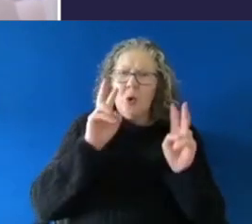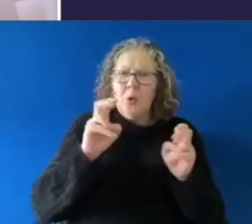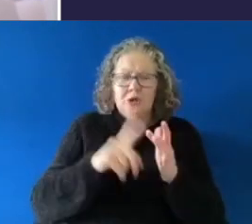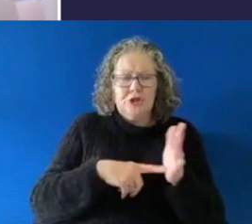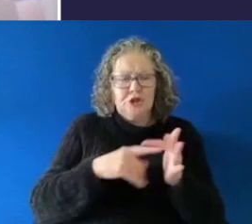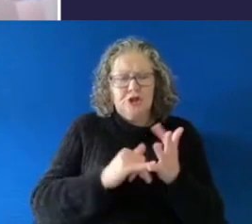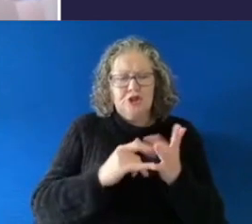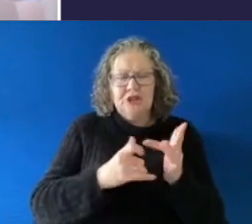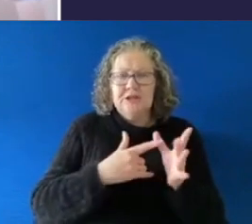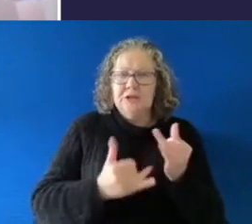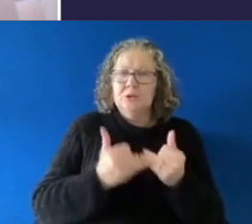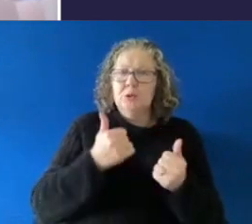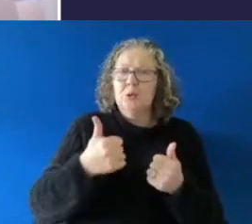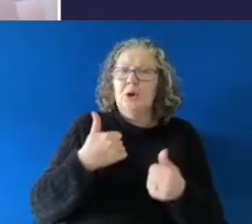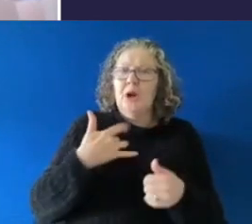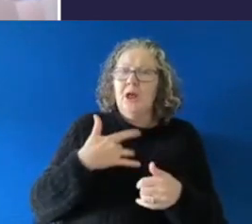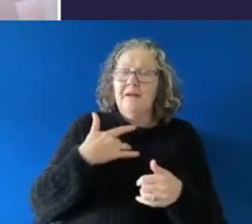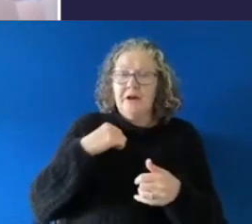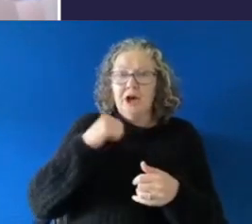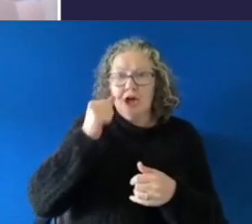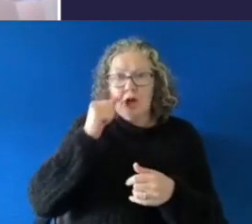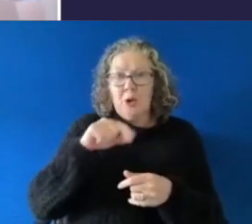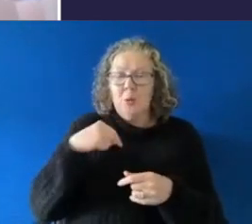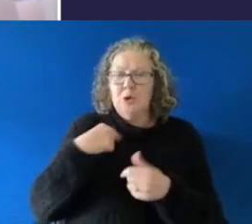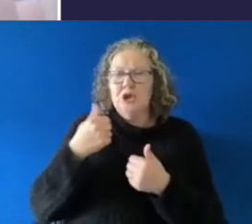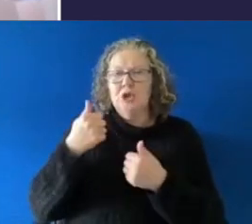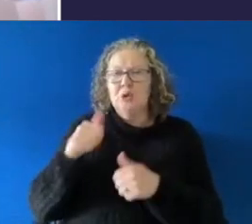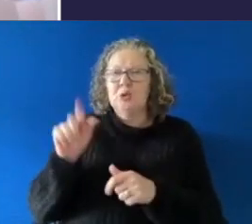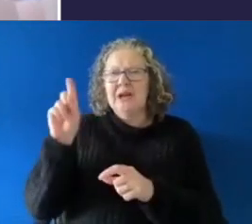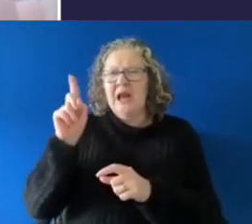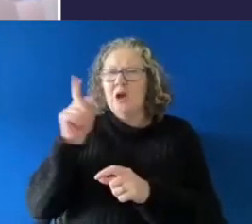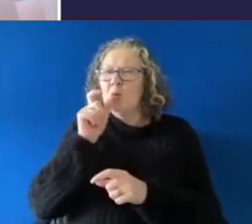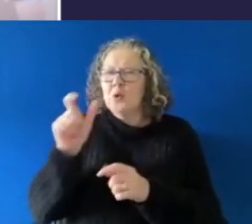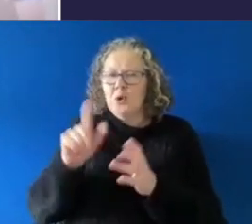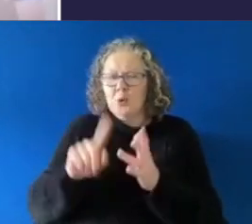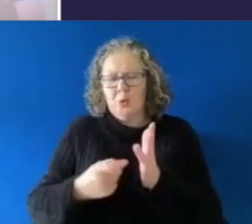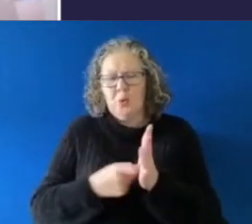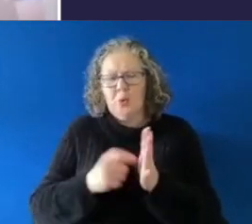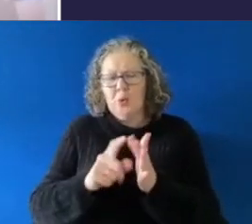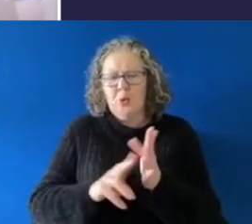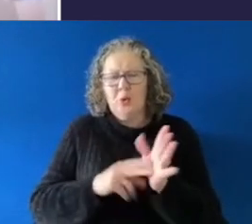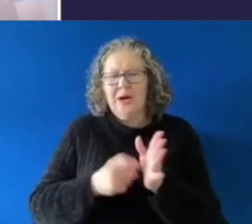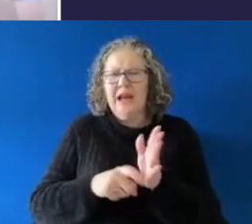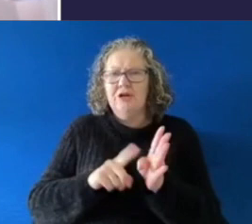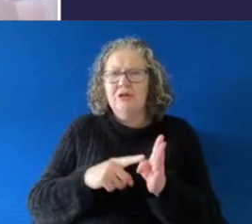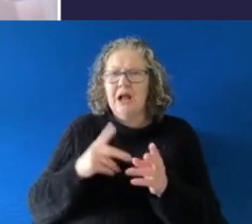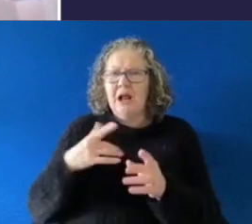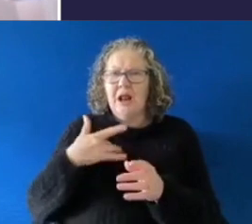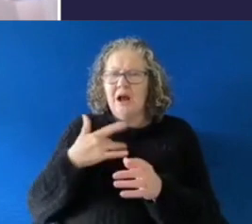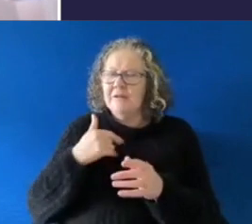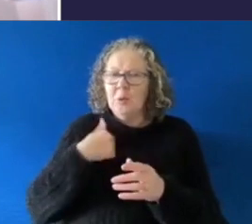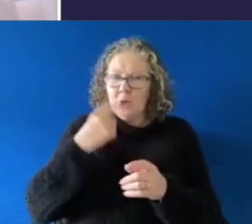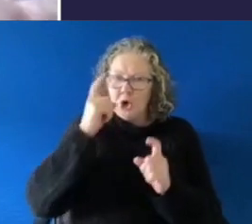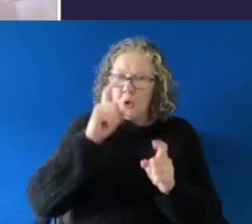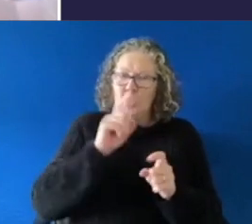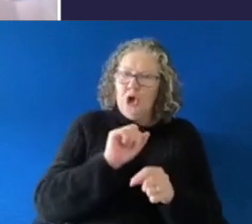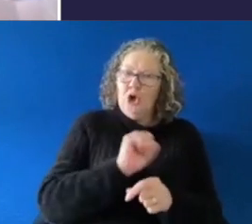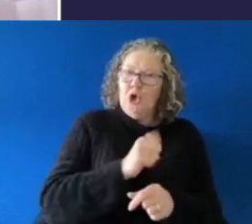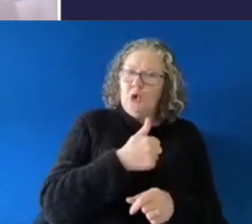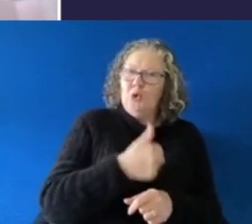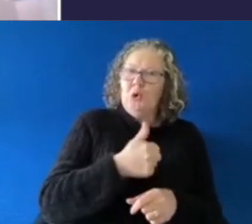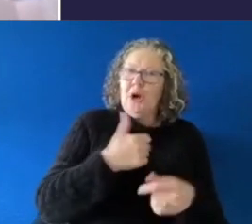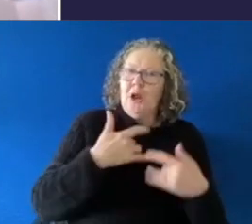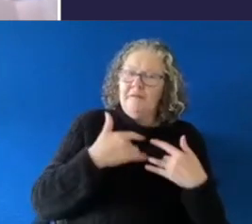this conference is aimed at ordinary life, and that's the language that's around, but we've called it Jessica's Good Life, and we're always tweaking things socially,